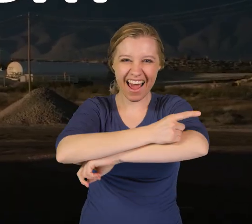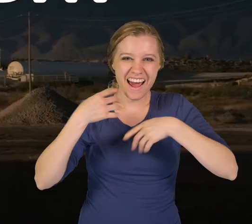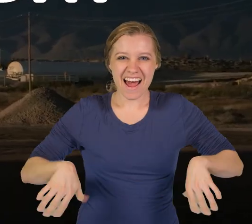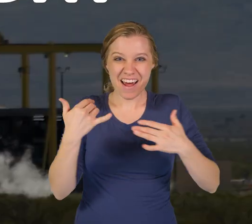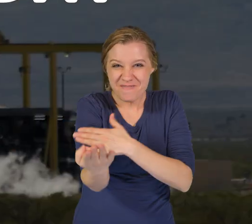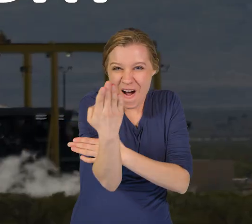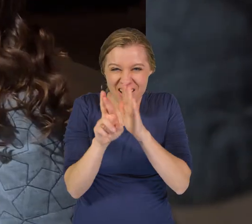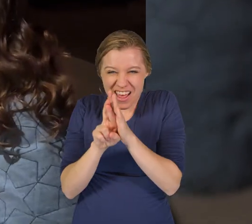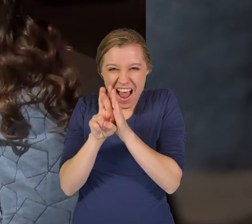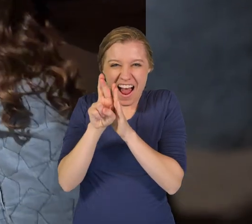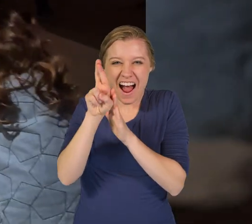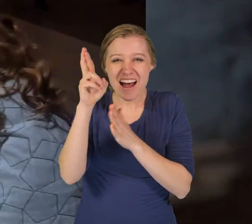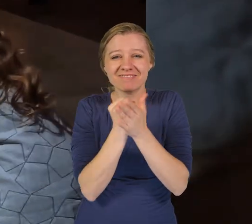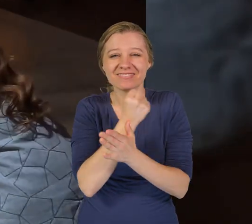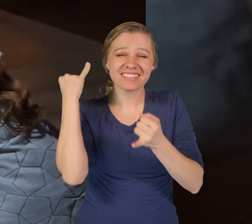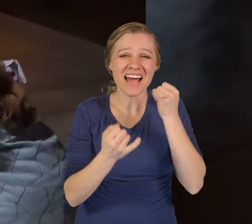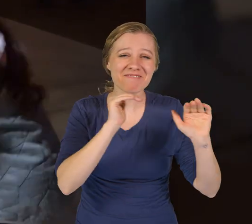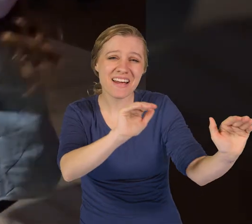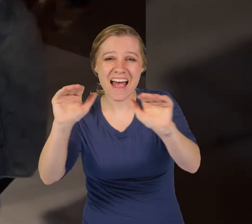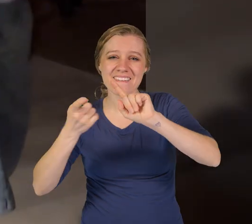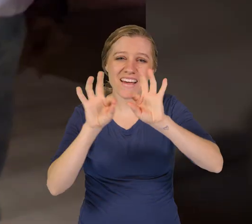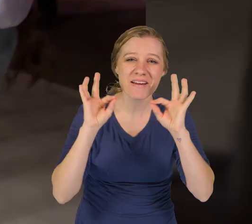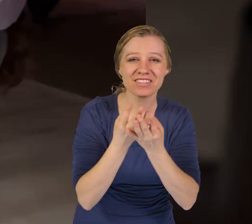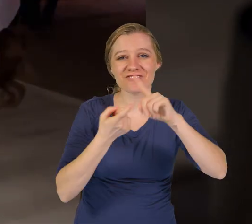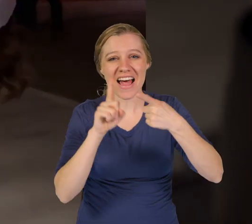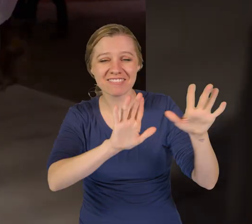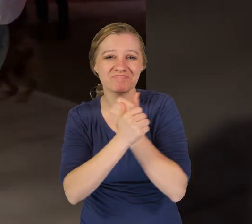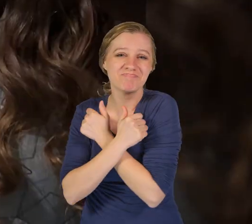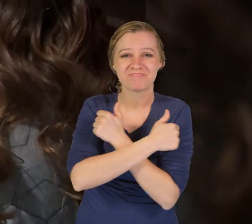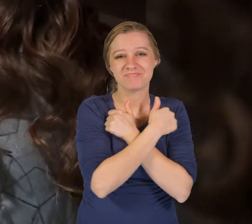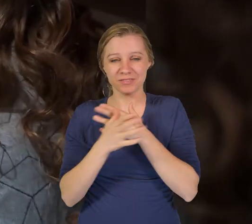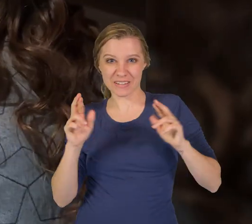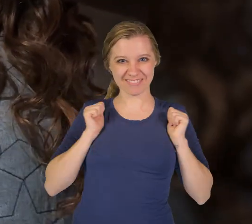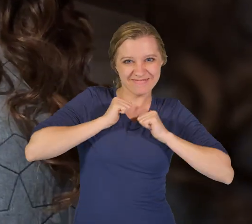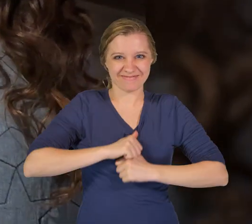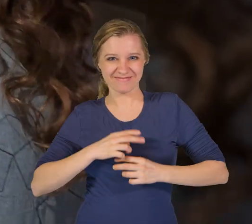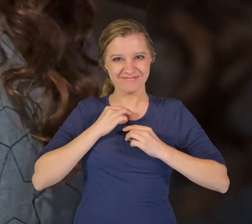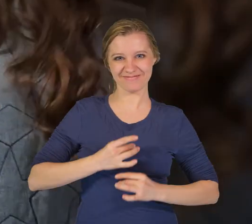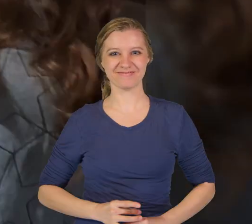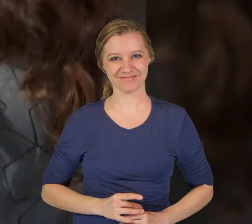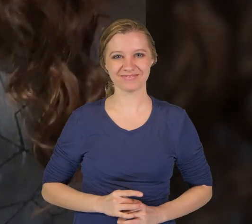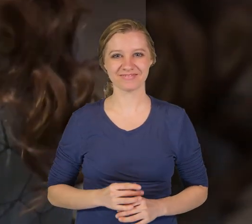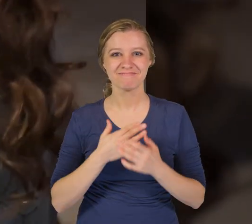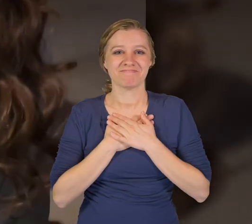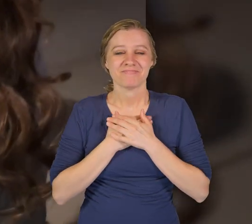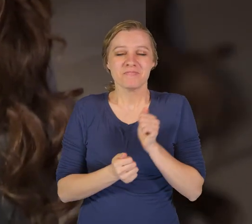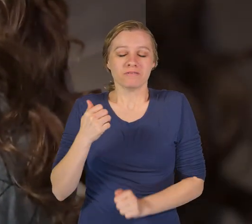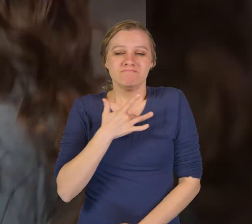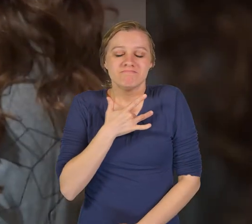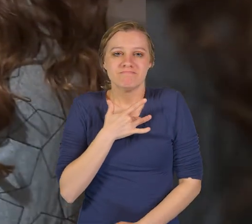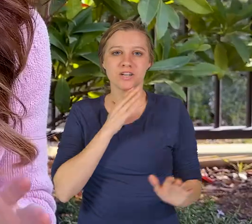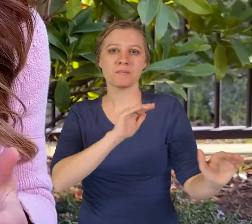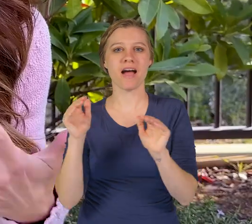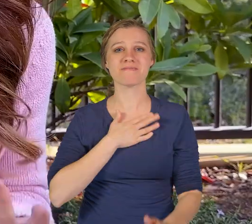day. The morning of the launch, we get to say one final goodbye to our family and friends before getting suited up. For